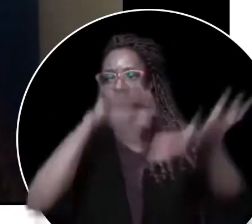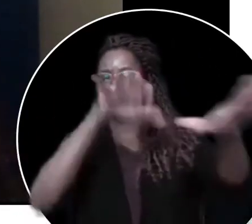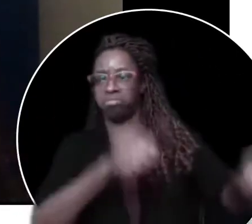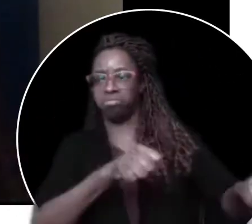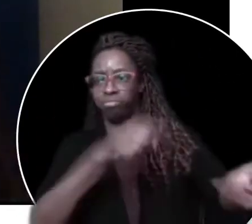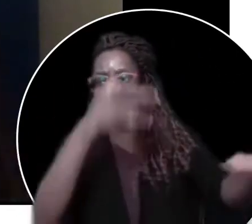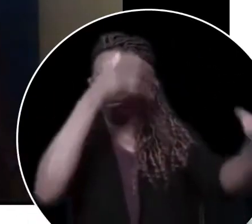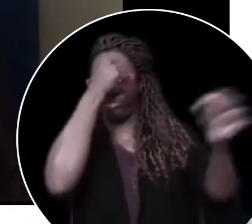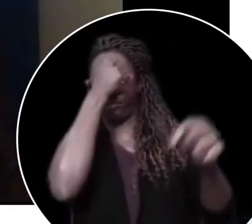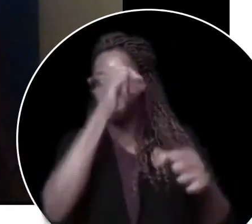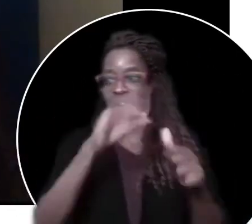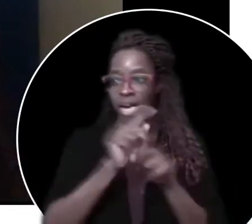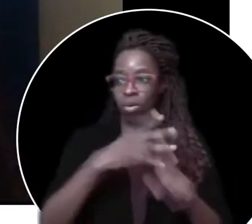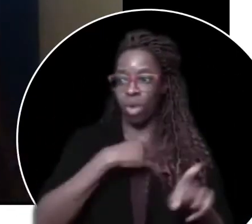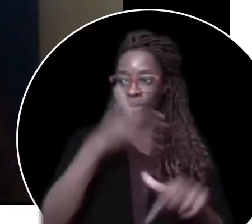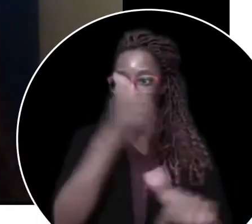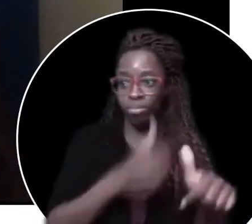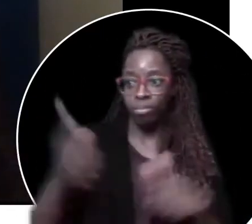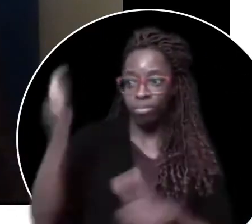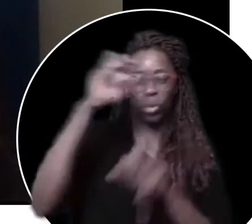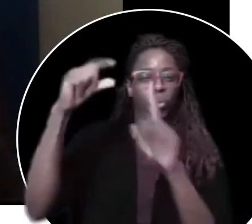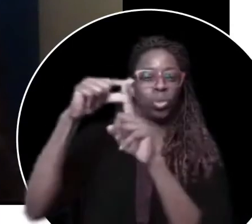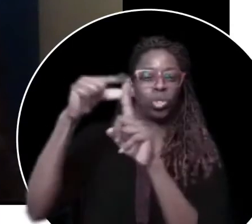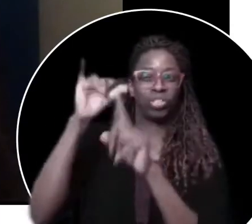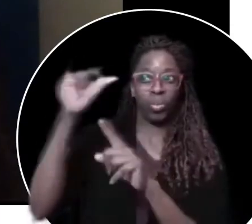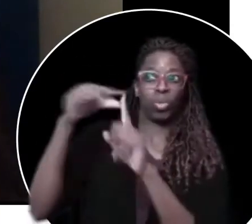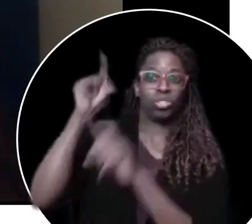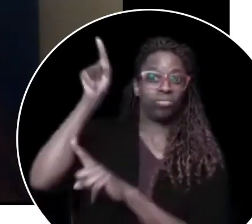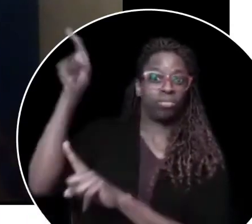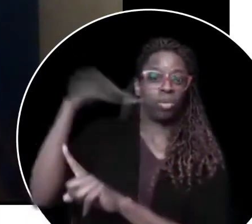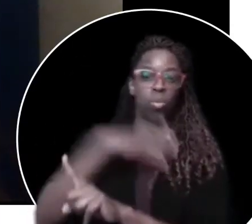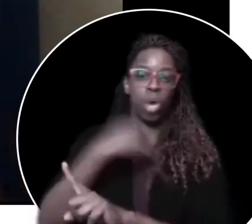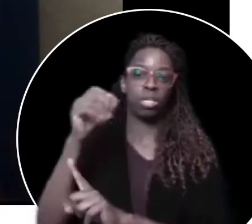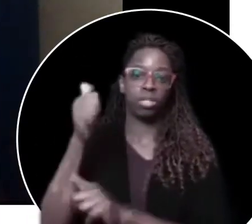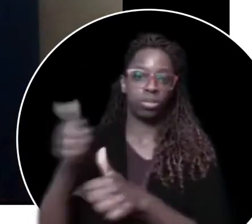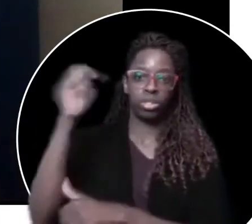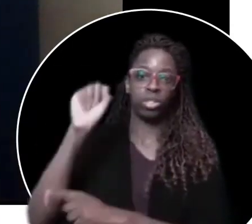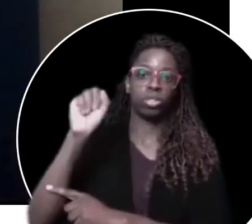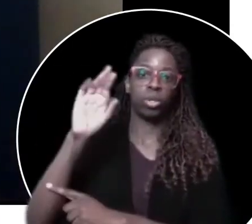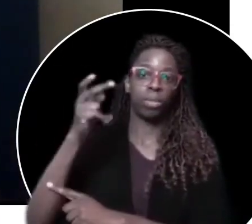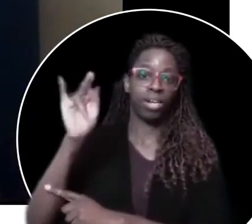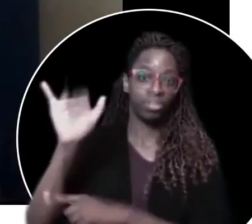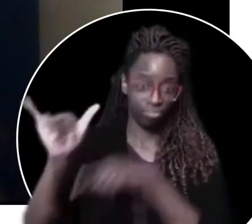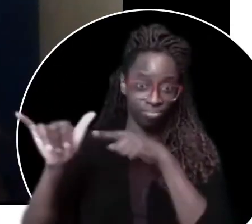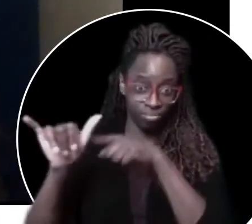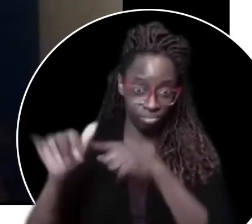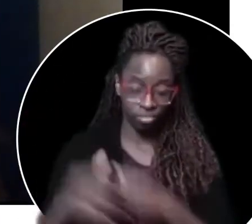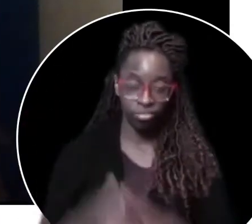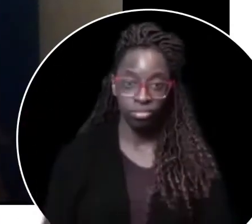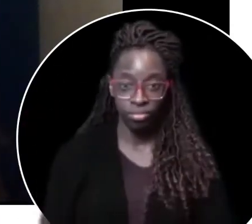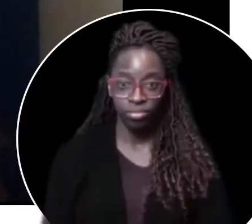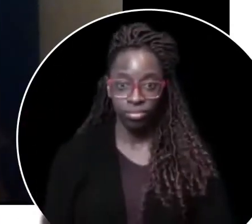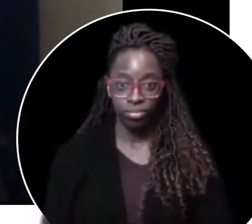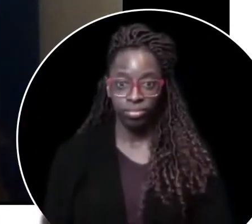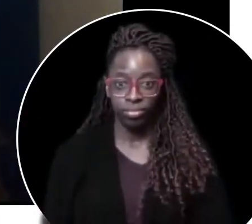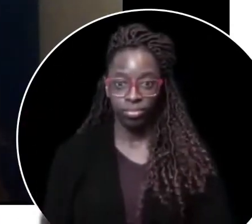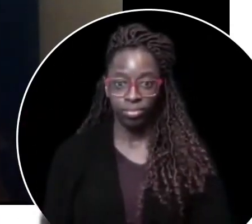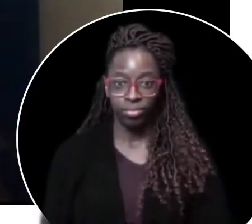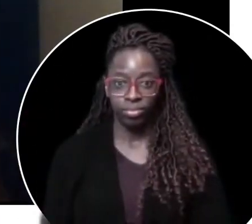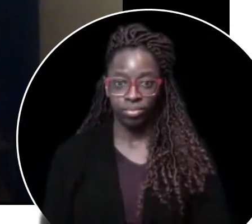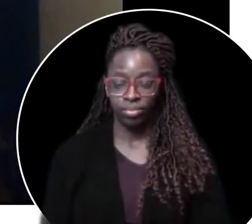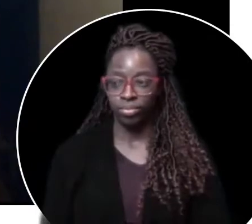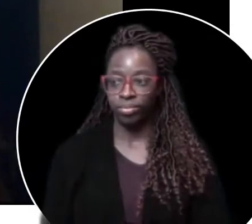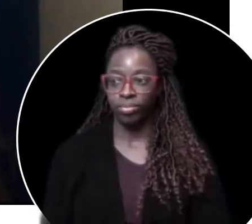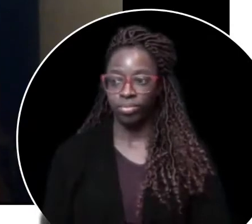rejecting consciously the epistemology that comes from all other ways of knowing and the embodiment of that knowledge in students and teachers